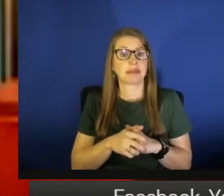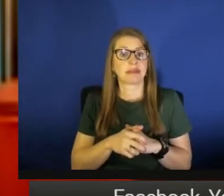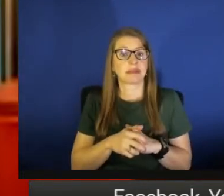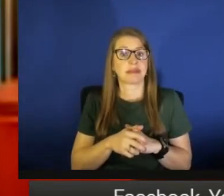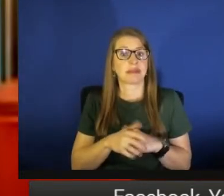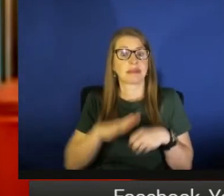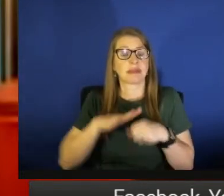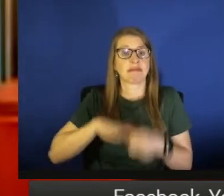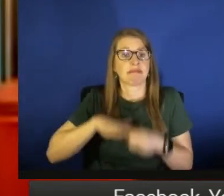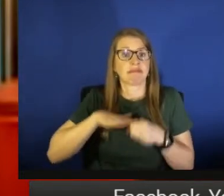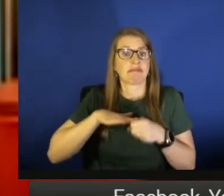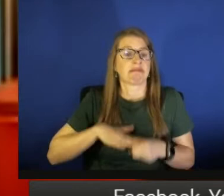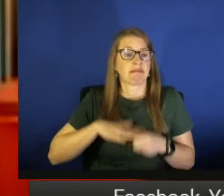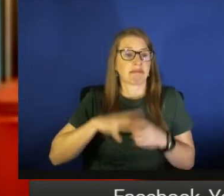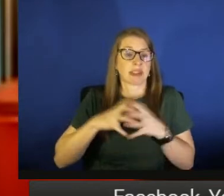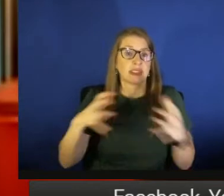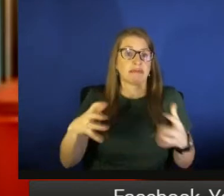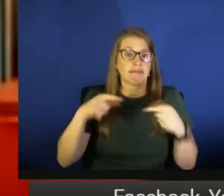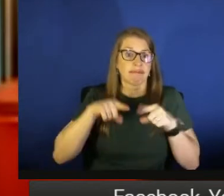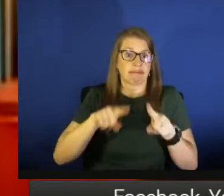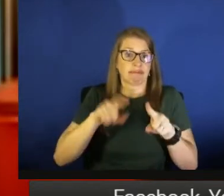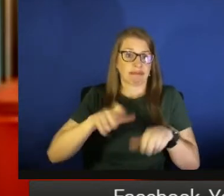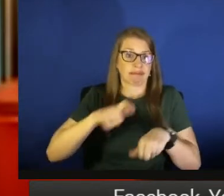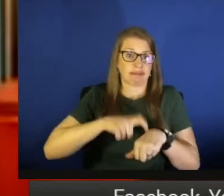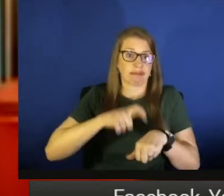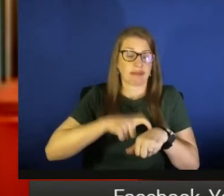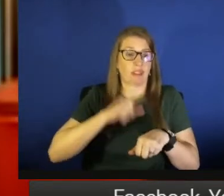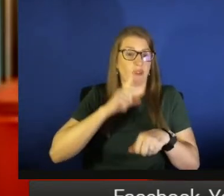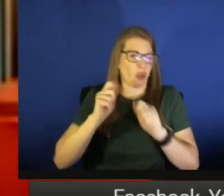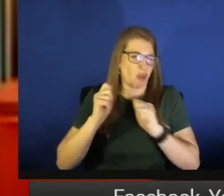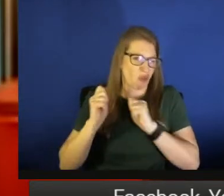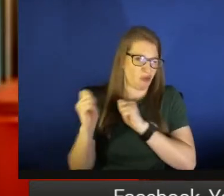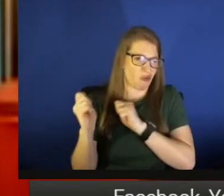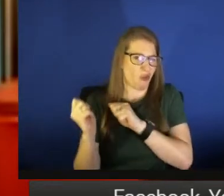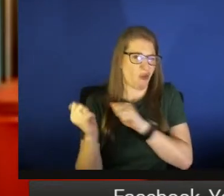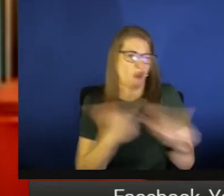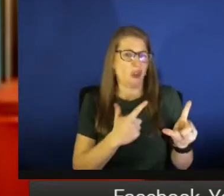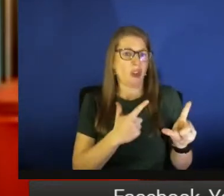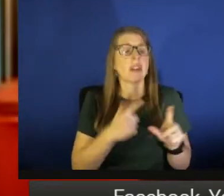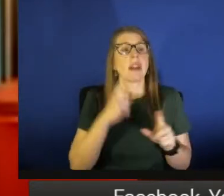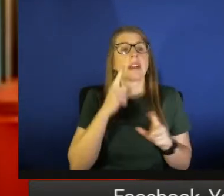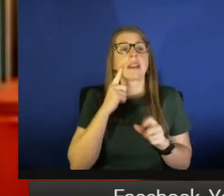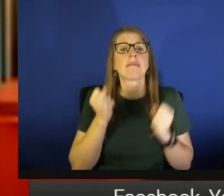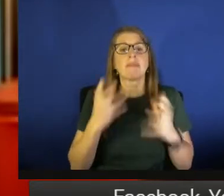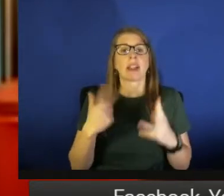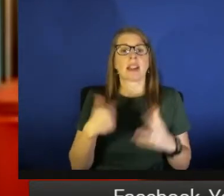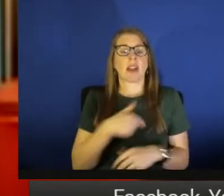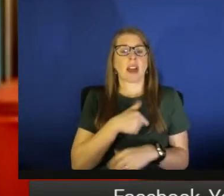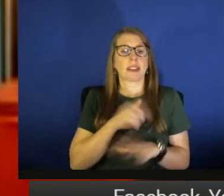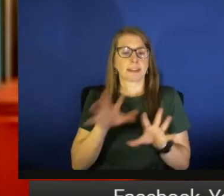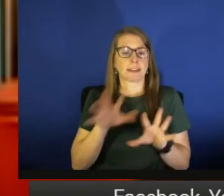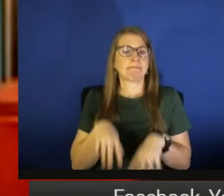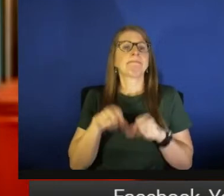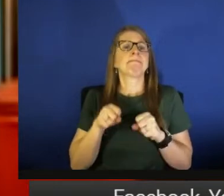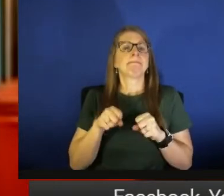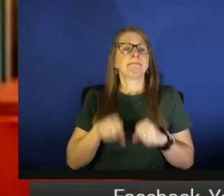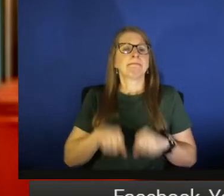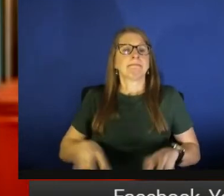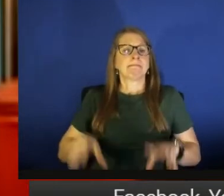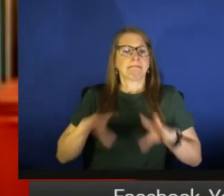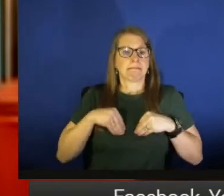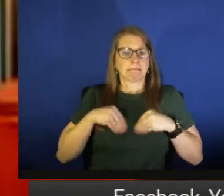that period, just as there was for everyone. But I also think many of us embraced the opportunity